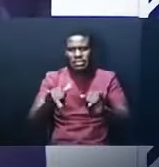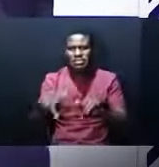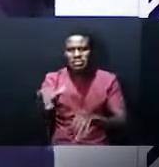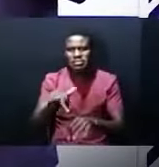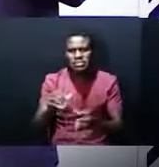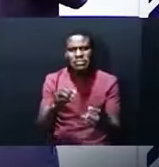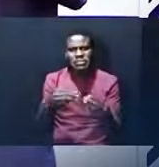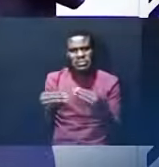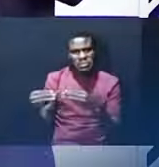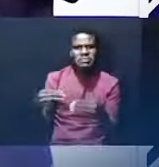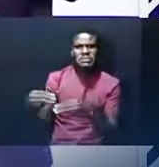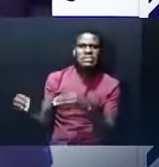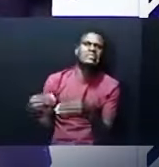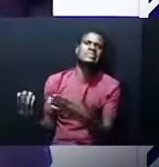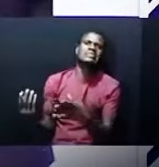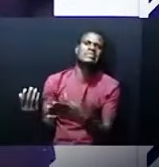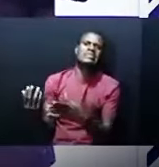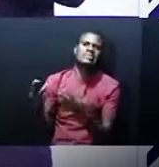Barnabas. A